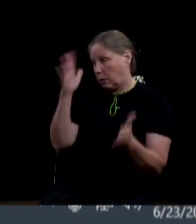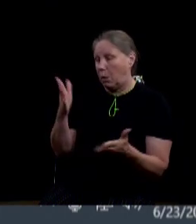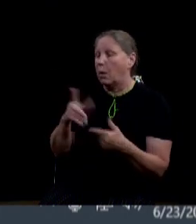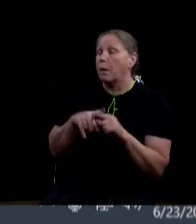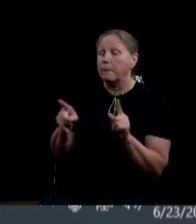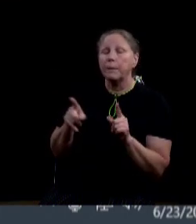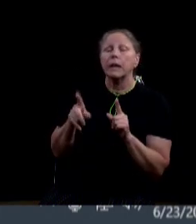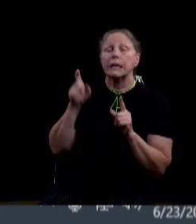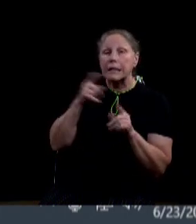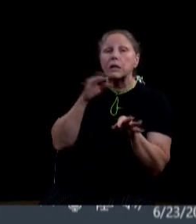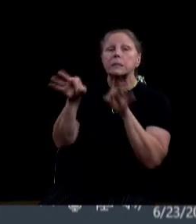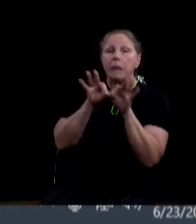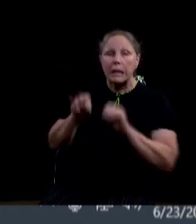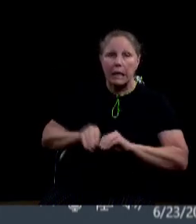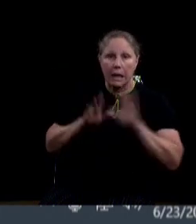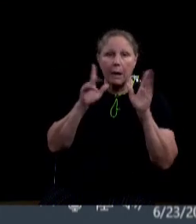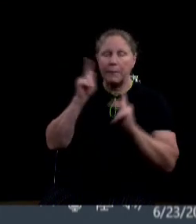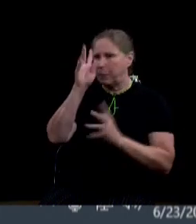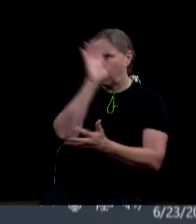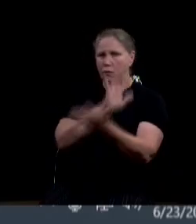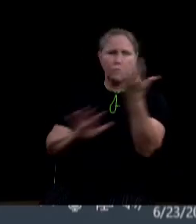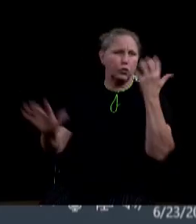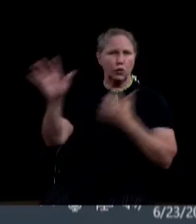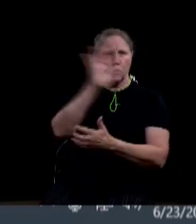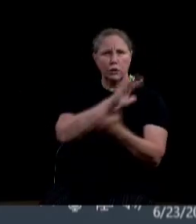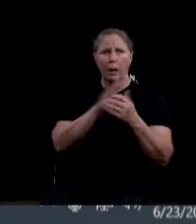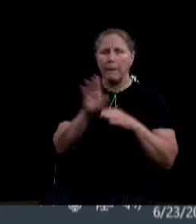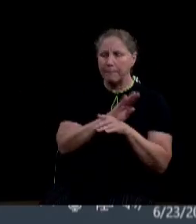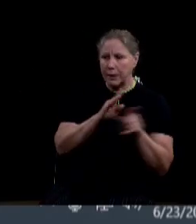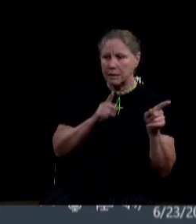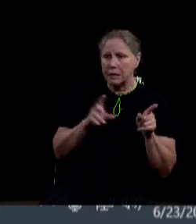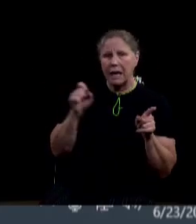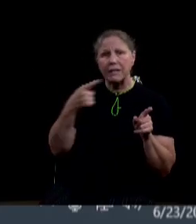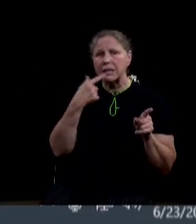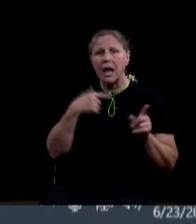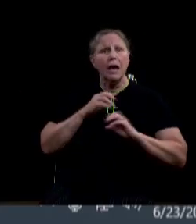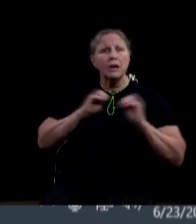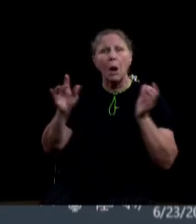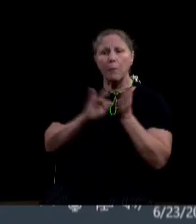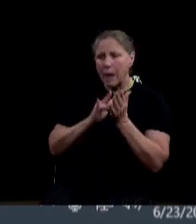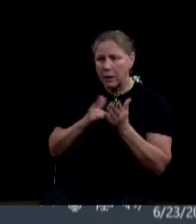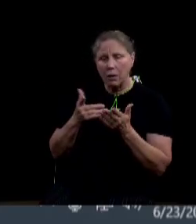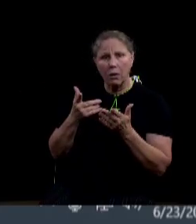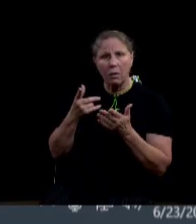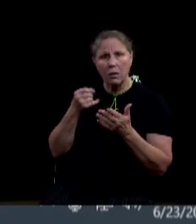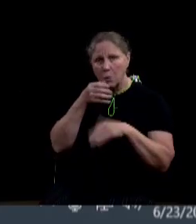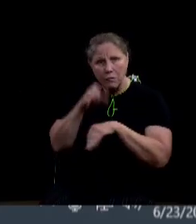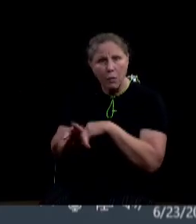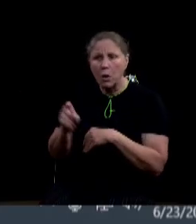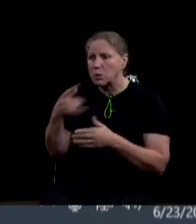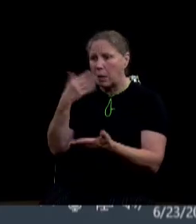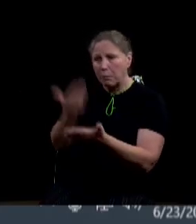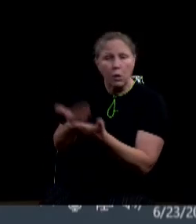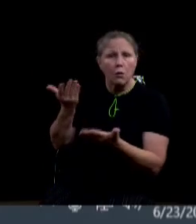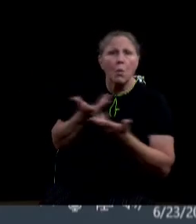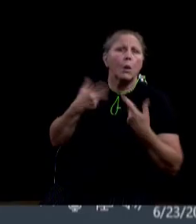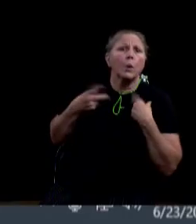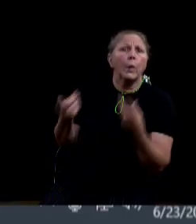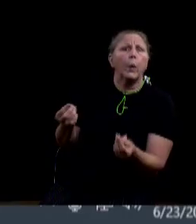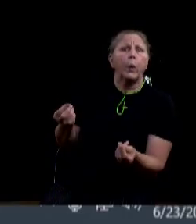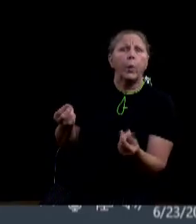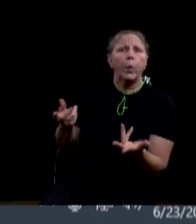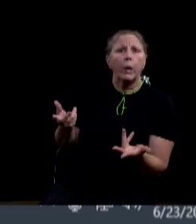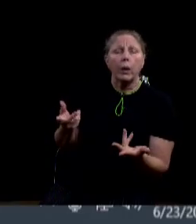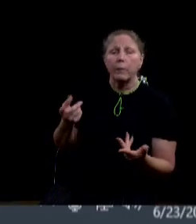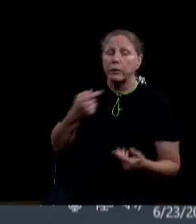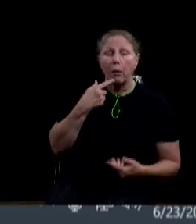for businesses on how they police exceptions. And when people say they have an exception, what they're required to do to